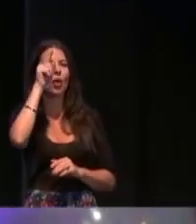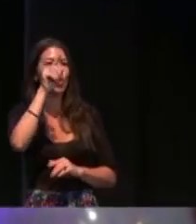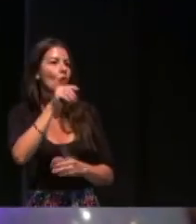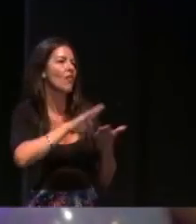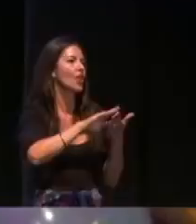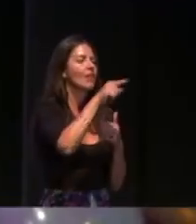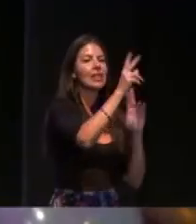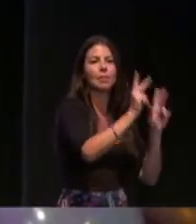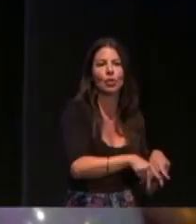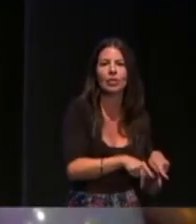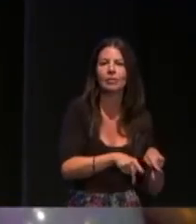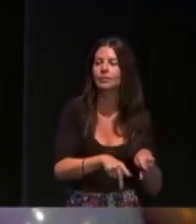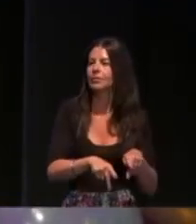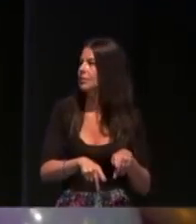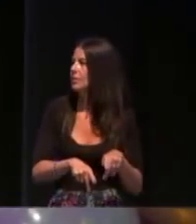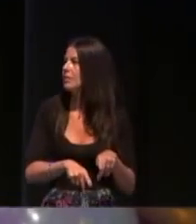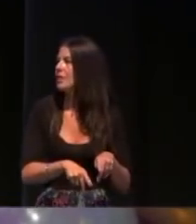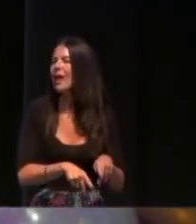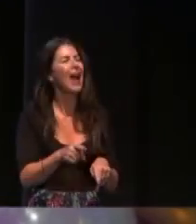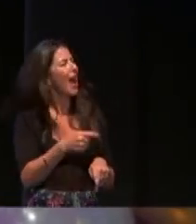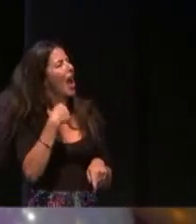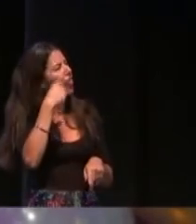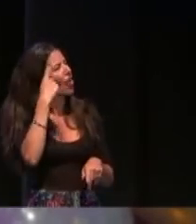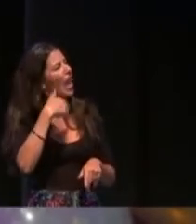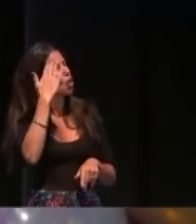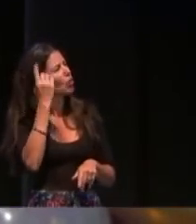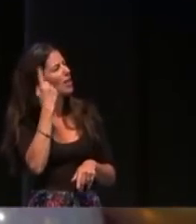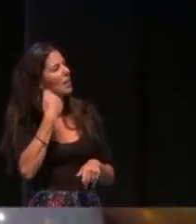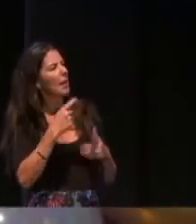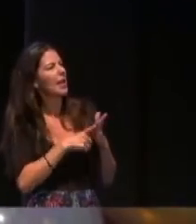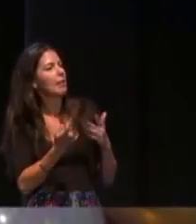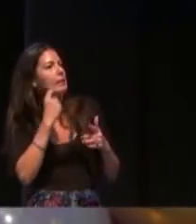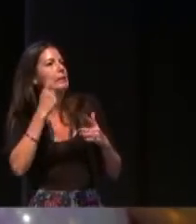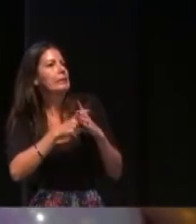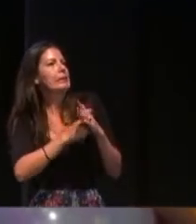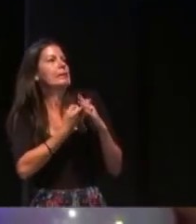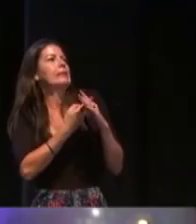this version. A few years from now, you say, woo, I thought I knew something. I was just barely scratching the surface.